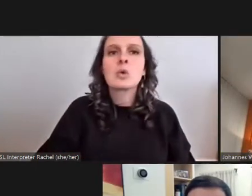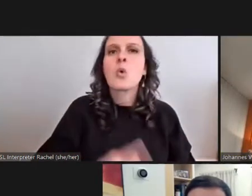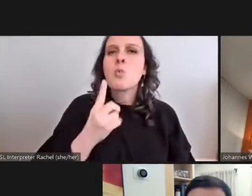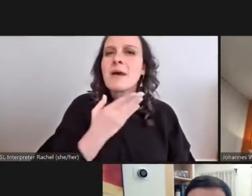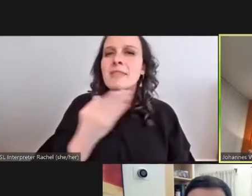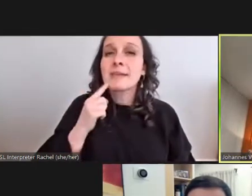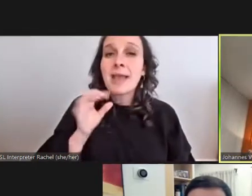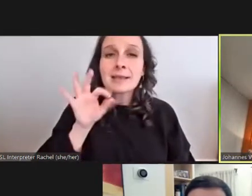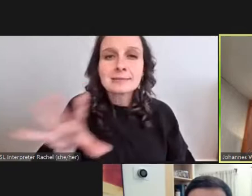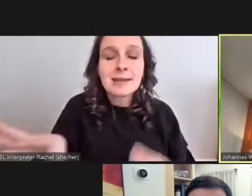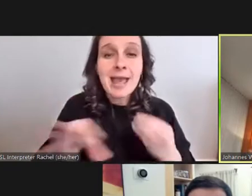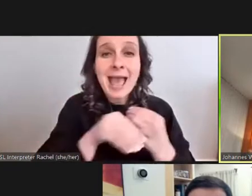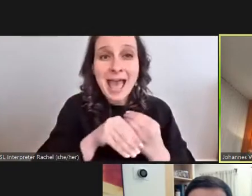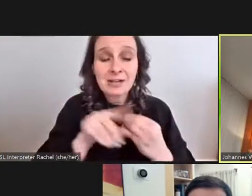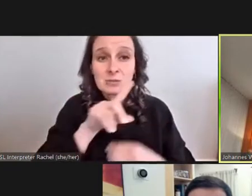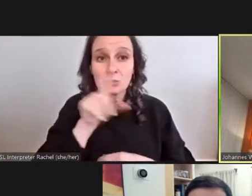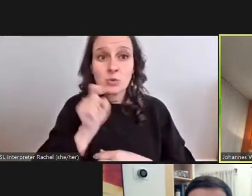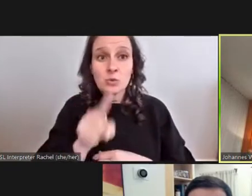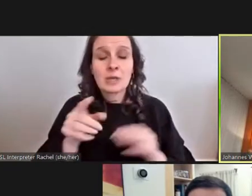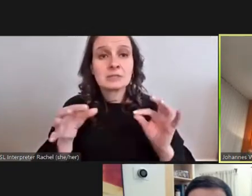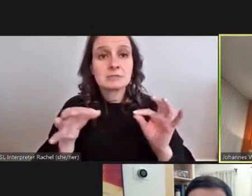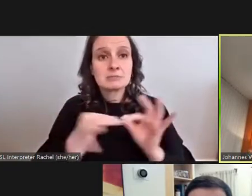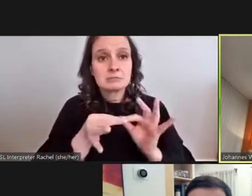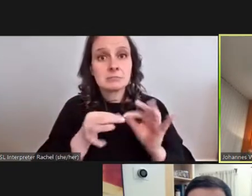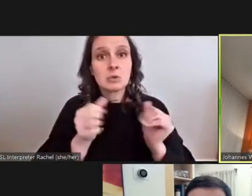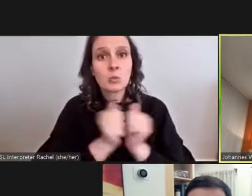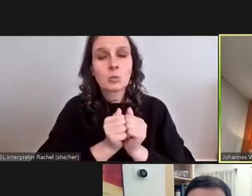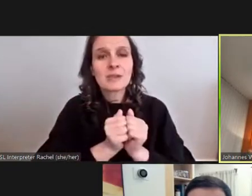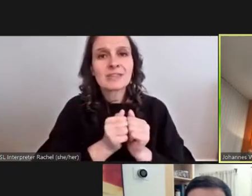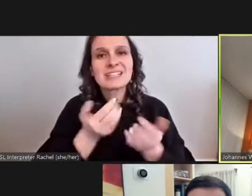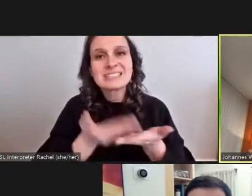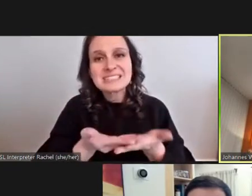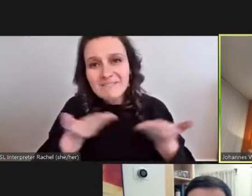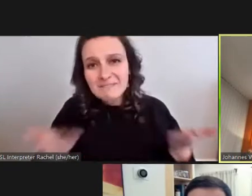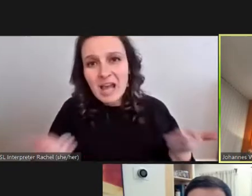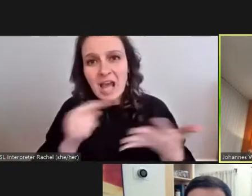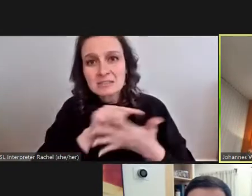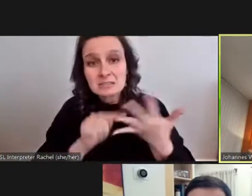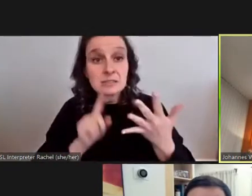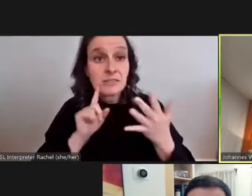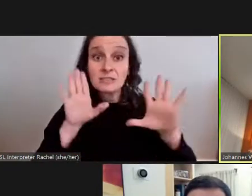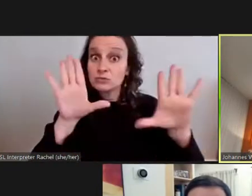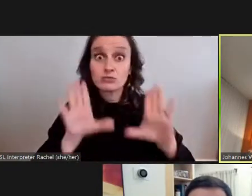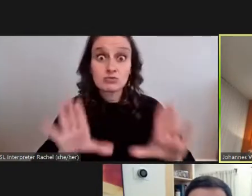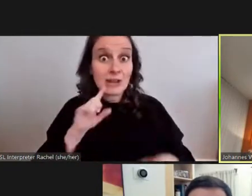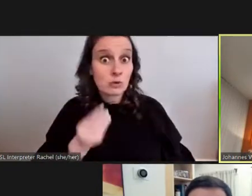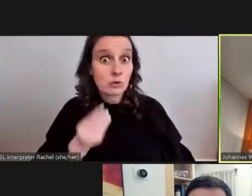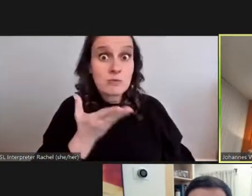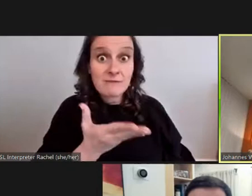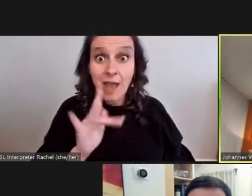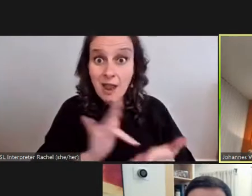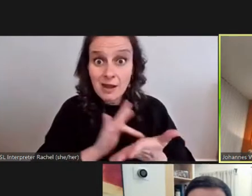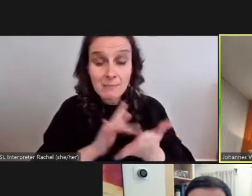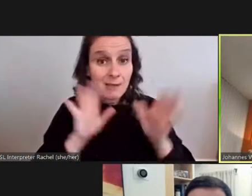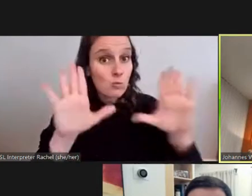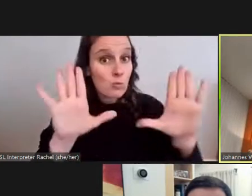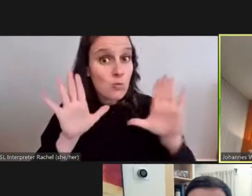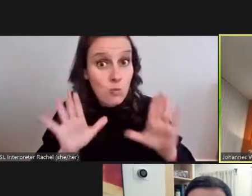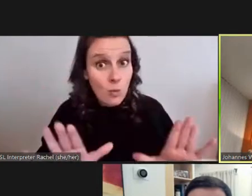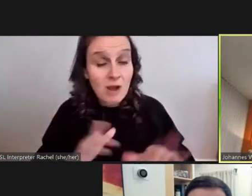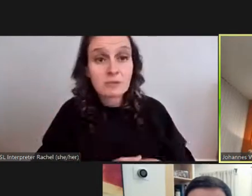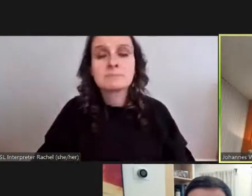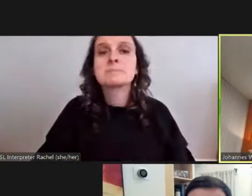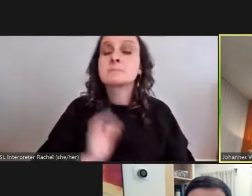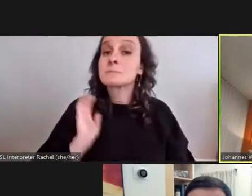can add to the question with like having devices and these things, and it's great that you provide them. And what's in